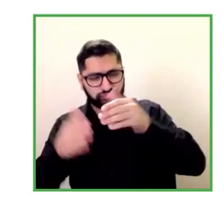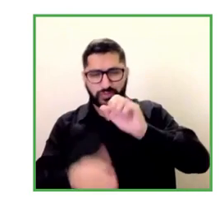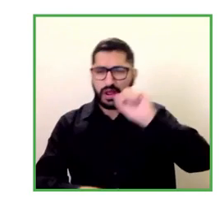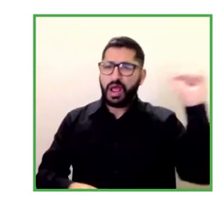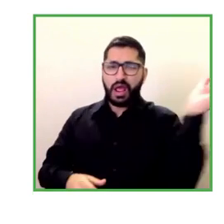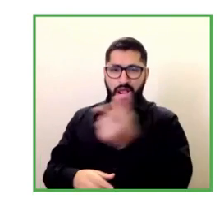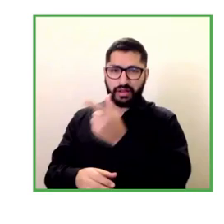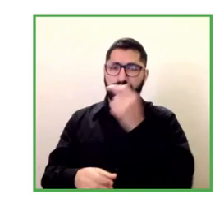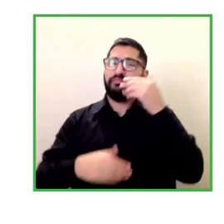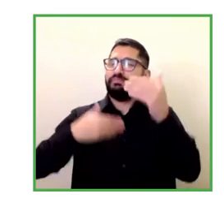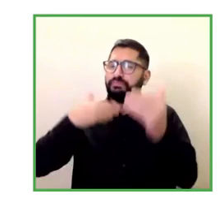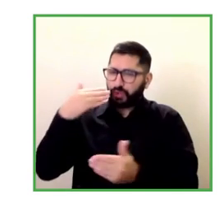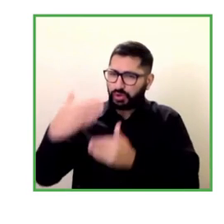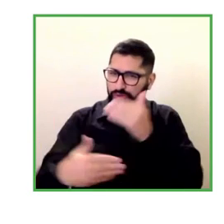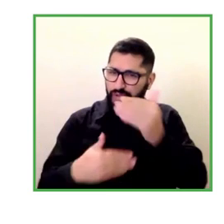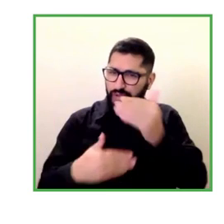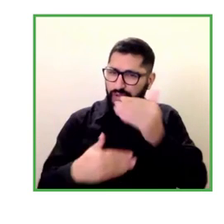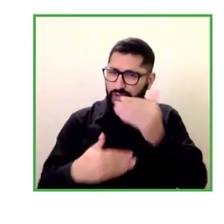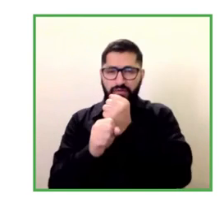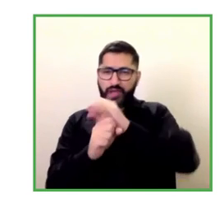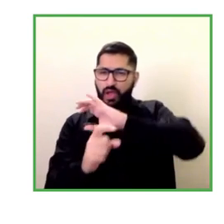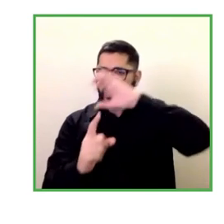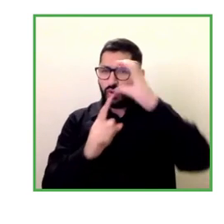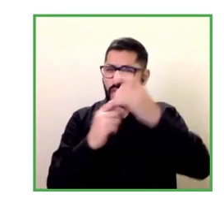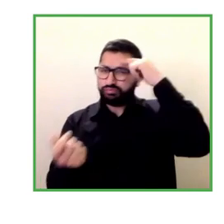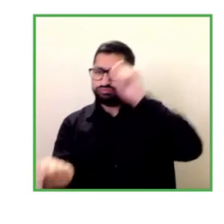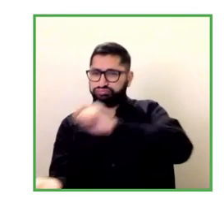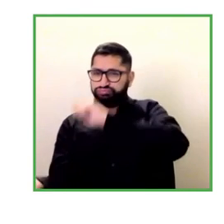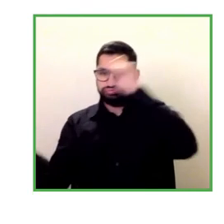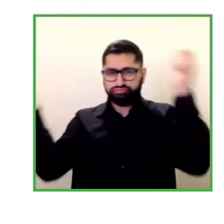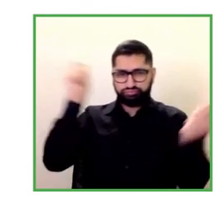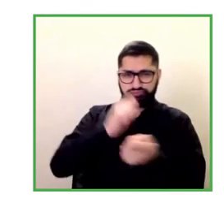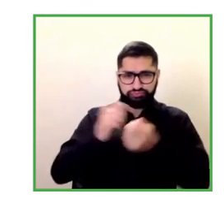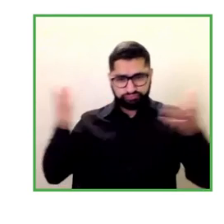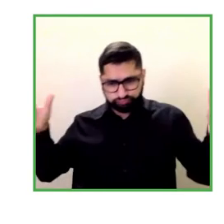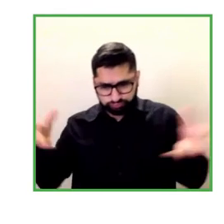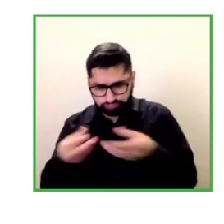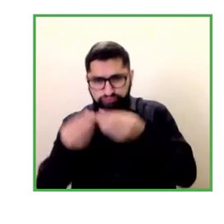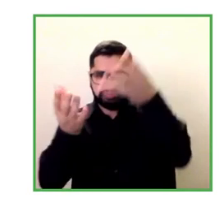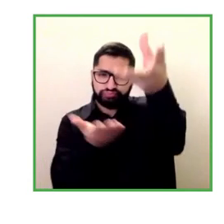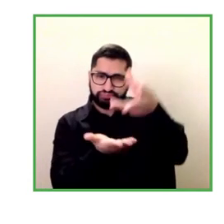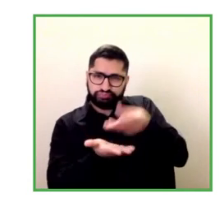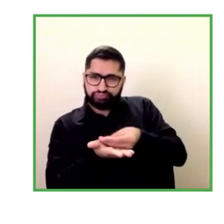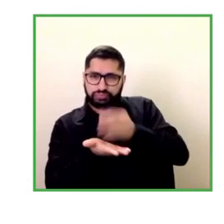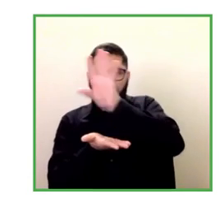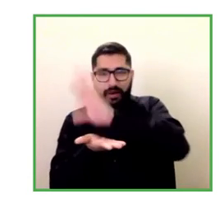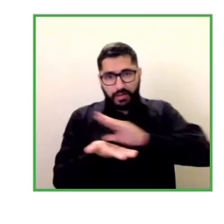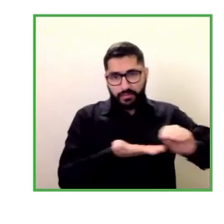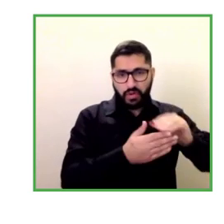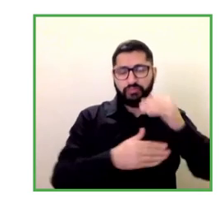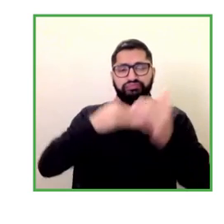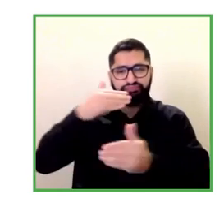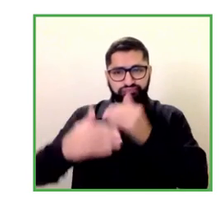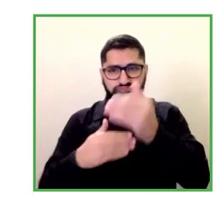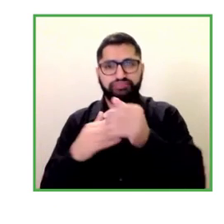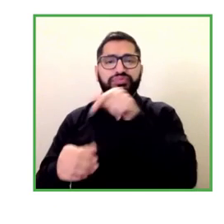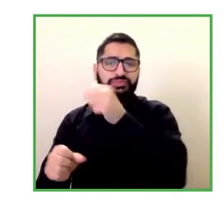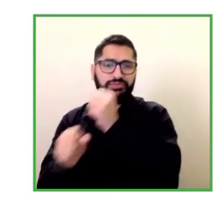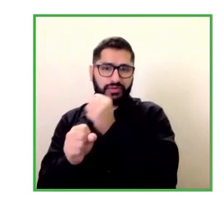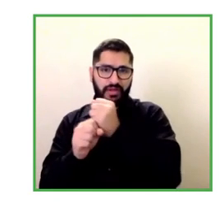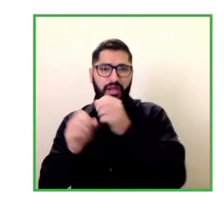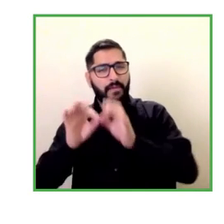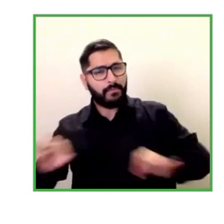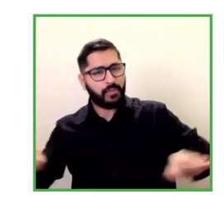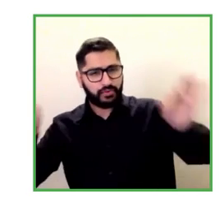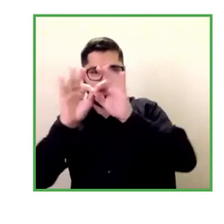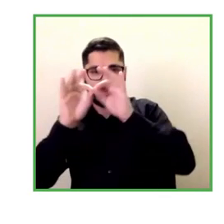cultural transformation to become along the way in an inclusive company. So this is a matter of great concern